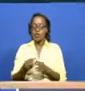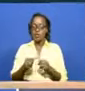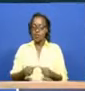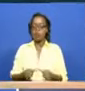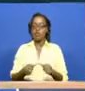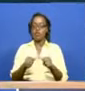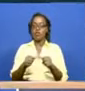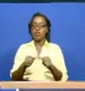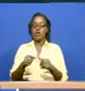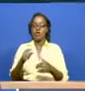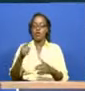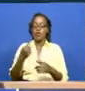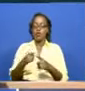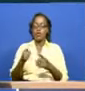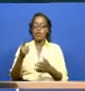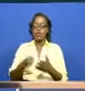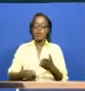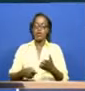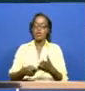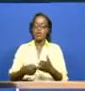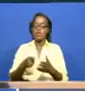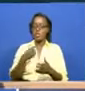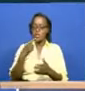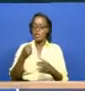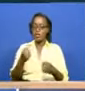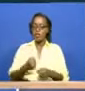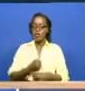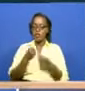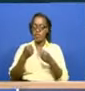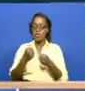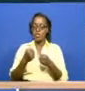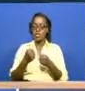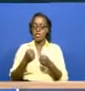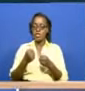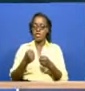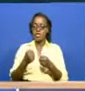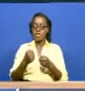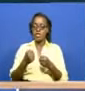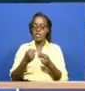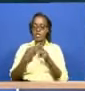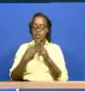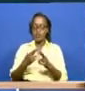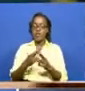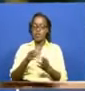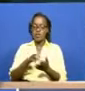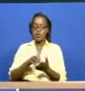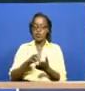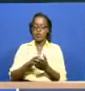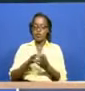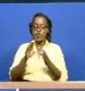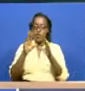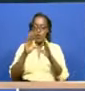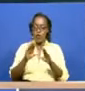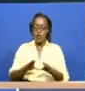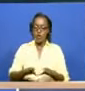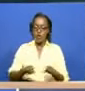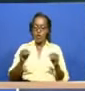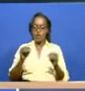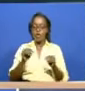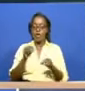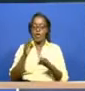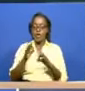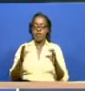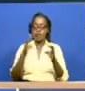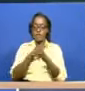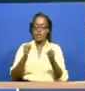But what I can actually confidently report now is that the situation has actually calmed, and when the Deputy President